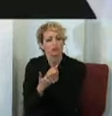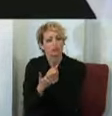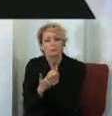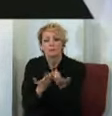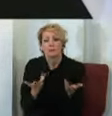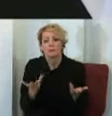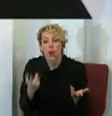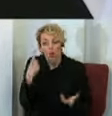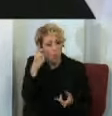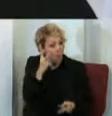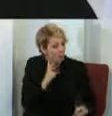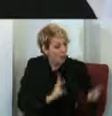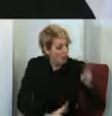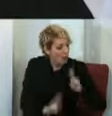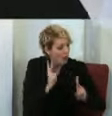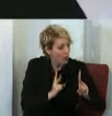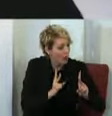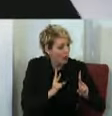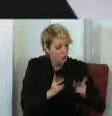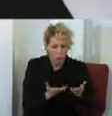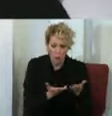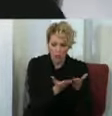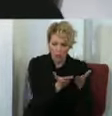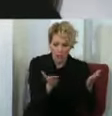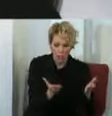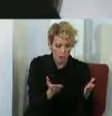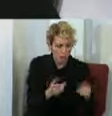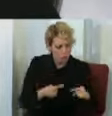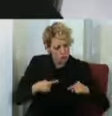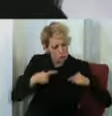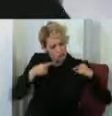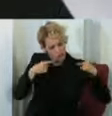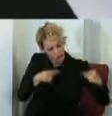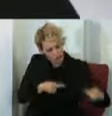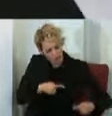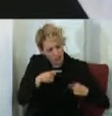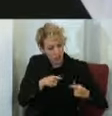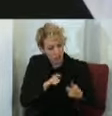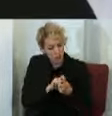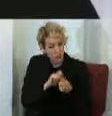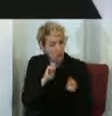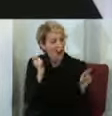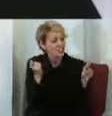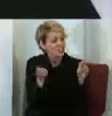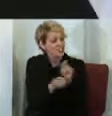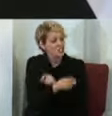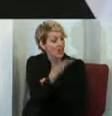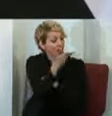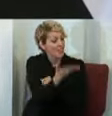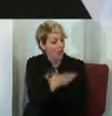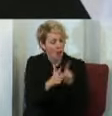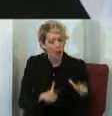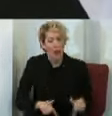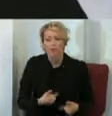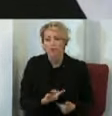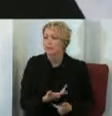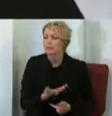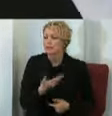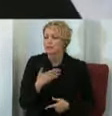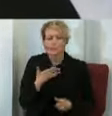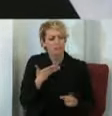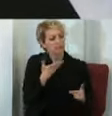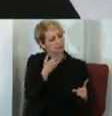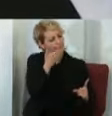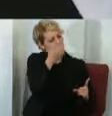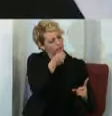For those who are present amongst us going through some type of transition in their lives, we ask that you